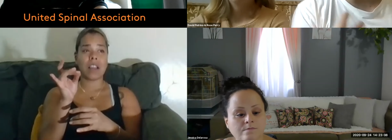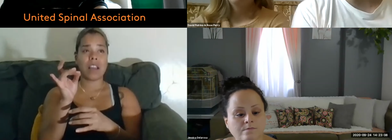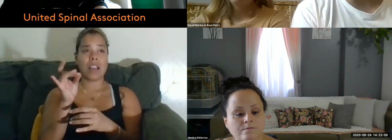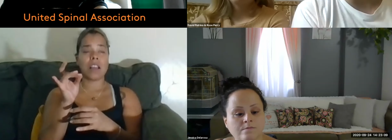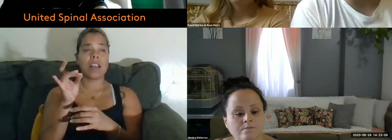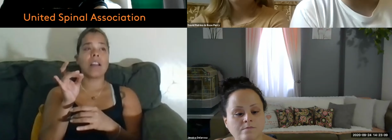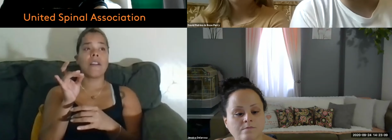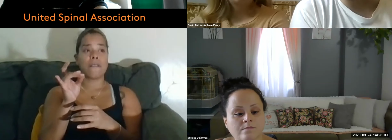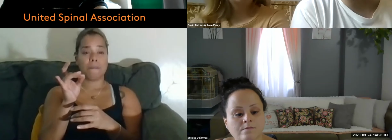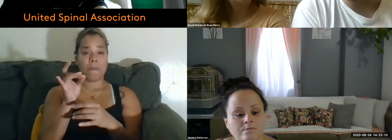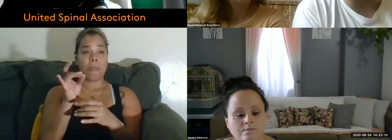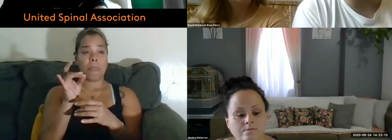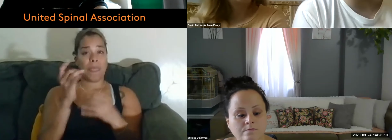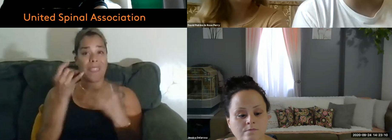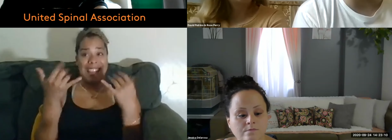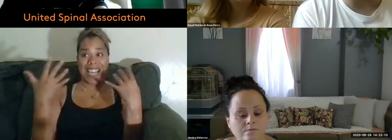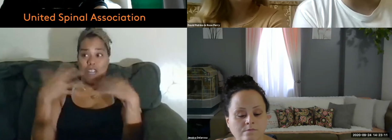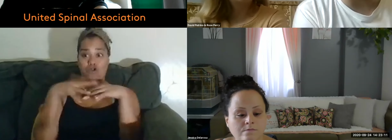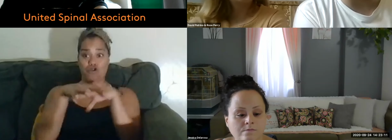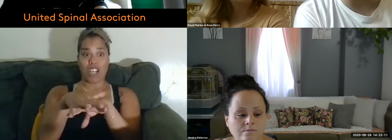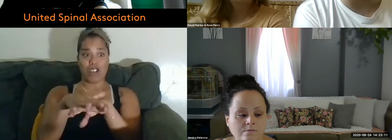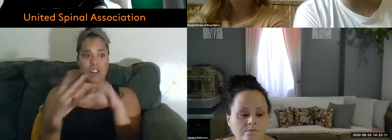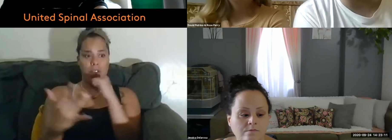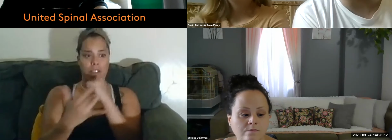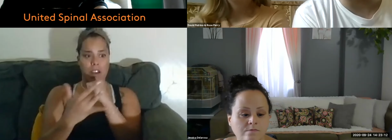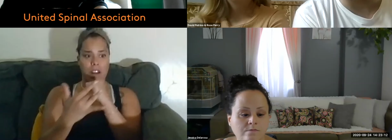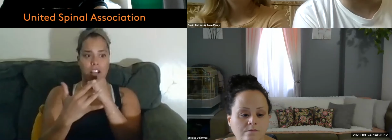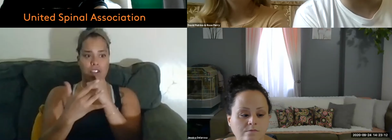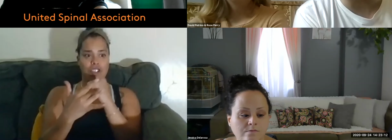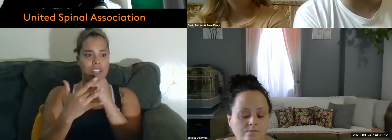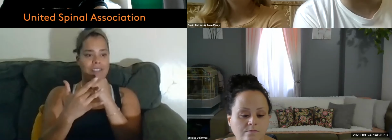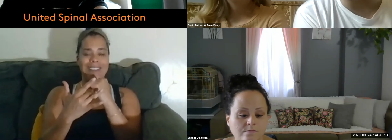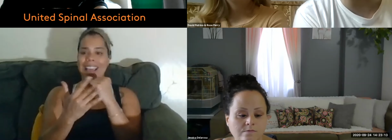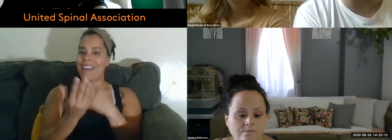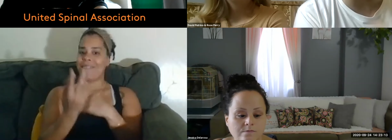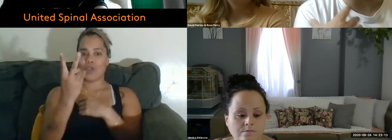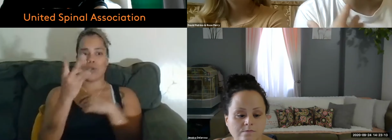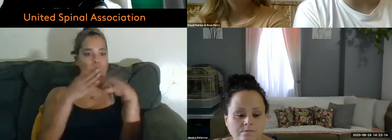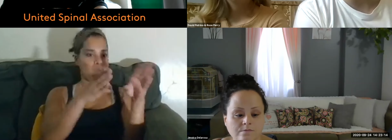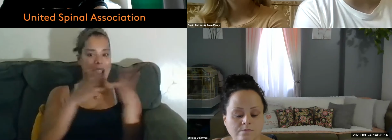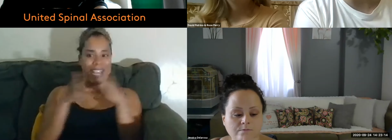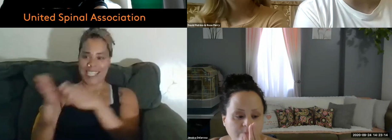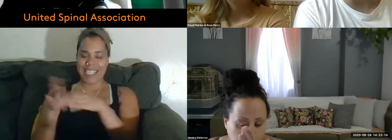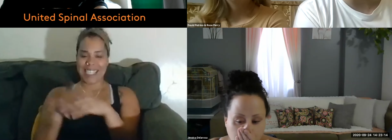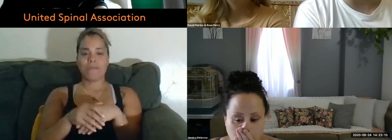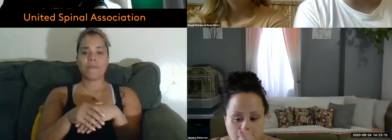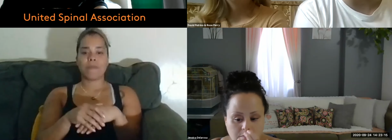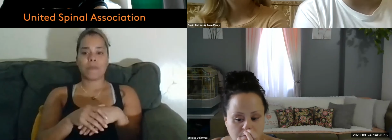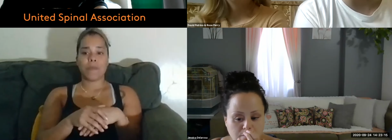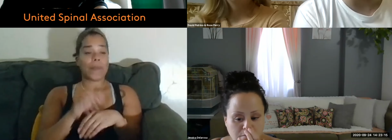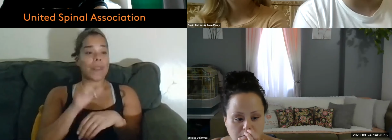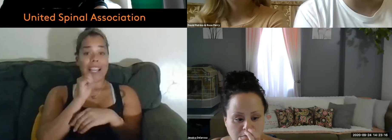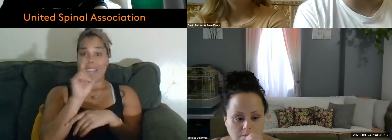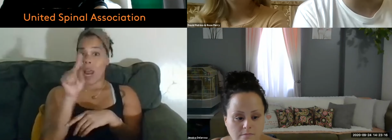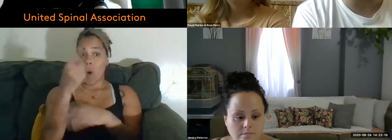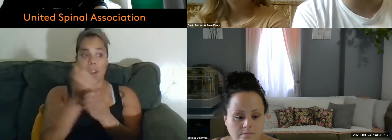the integration of technology here, it went two ways. It didn't just help the people with